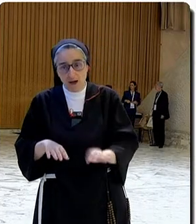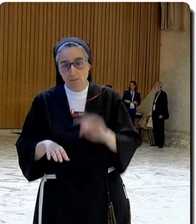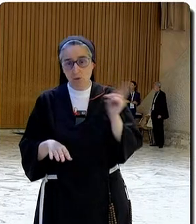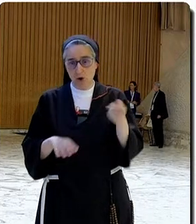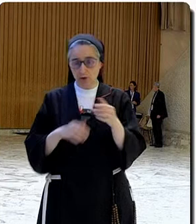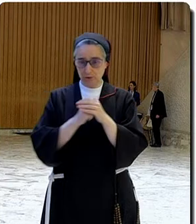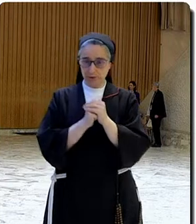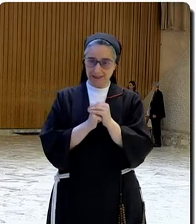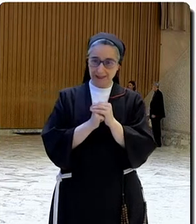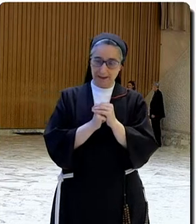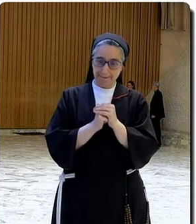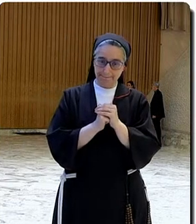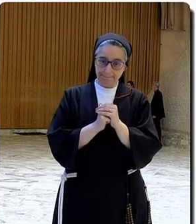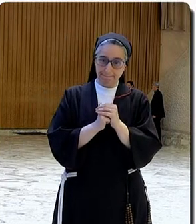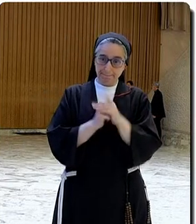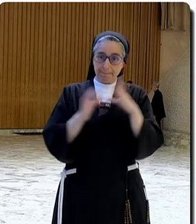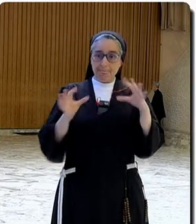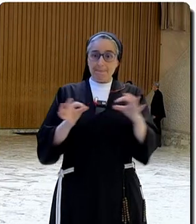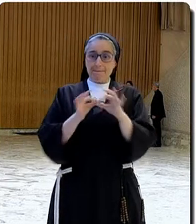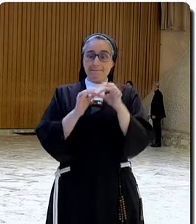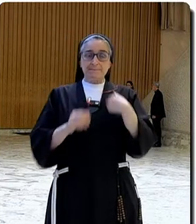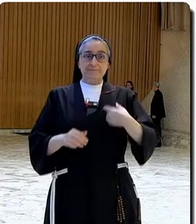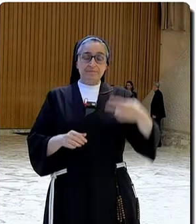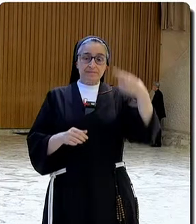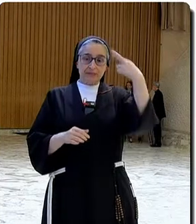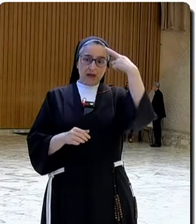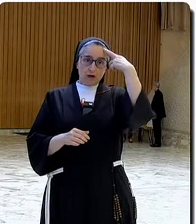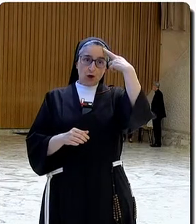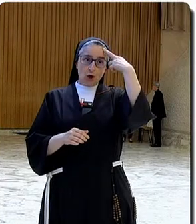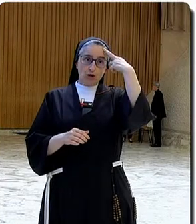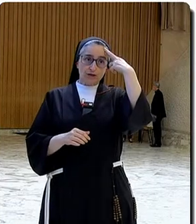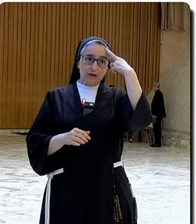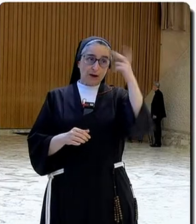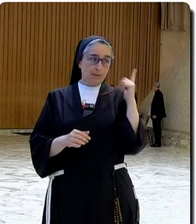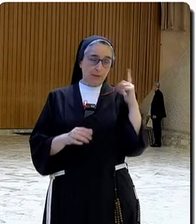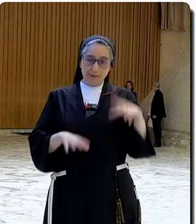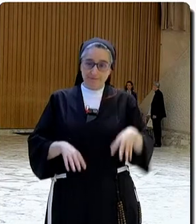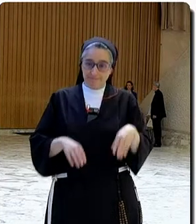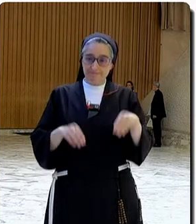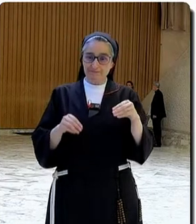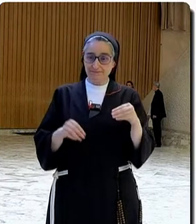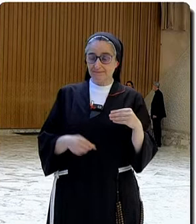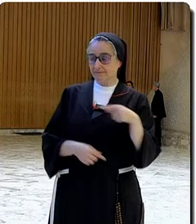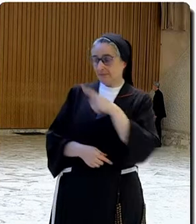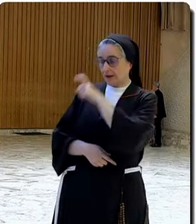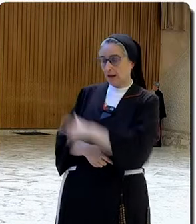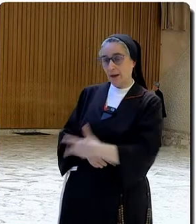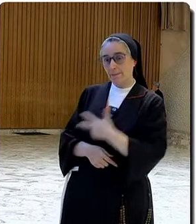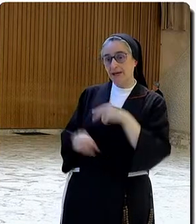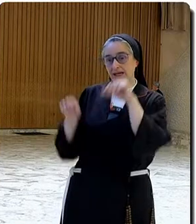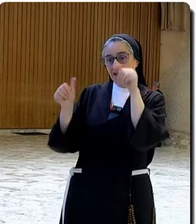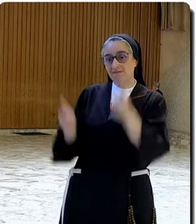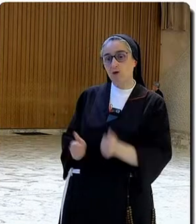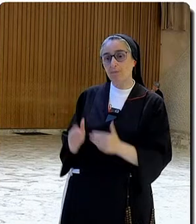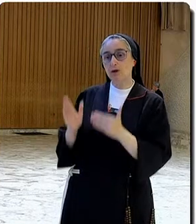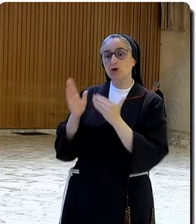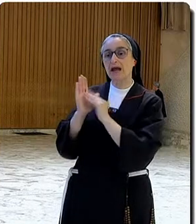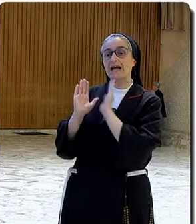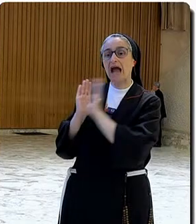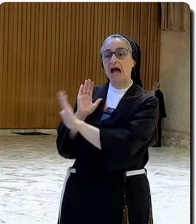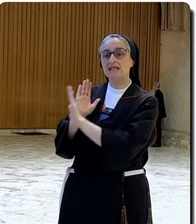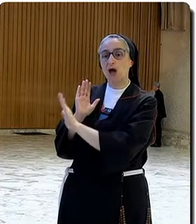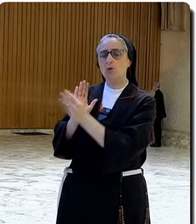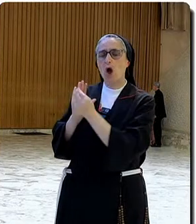Let us also recall that every priest's initial formation takes place in his family home. Since priests provide the